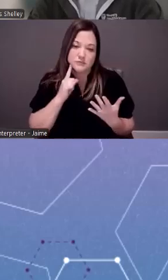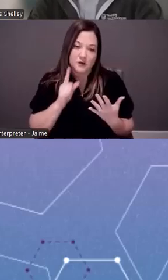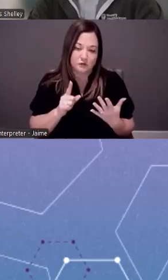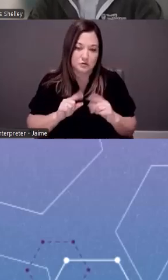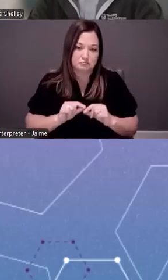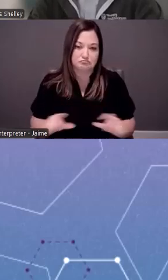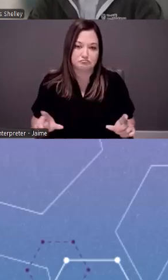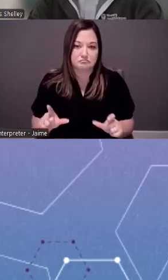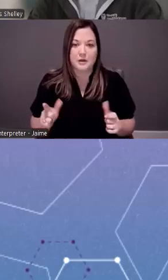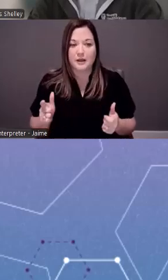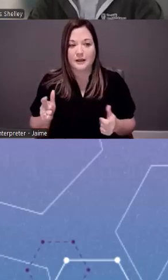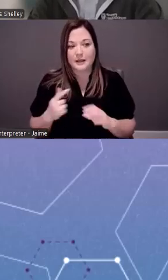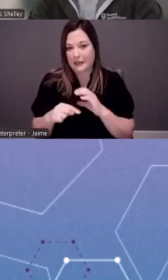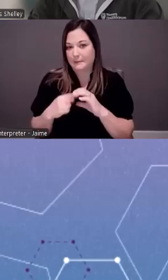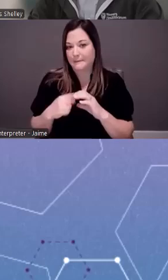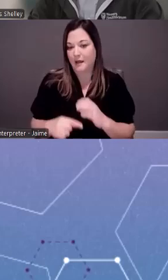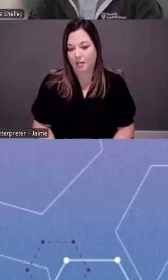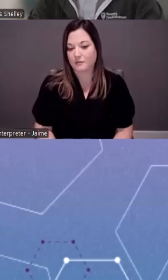campaigns.